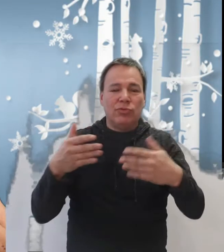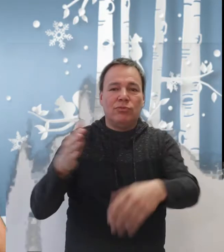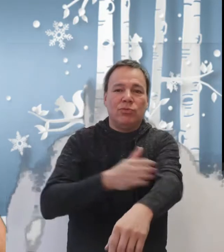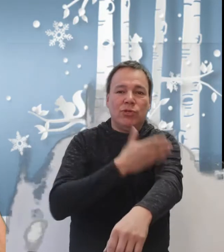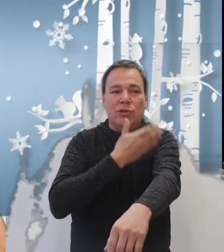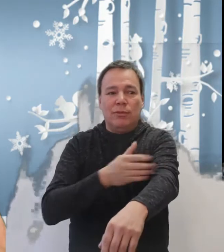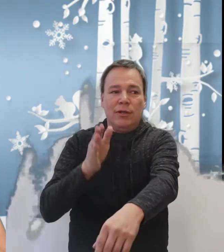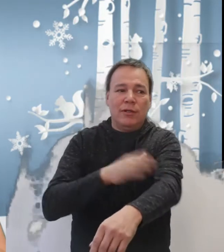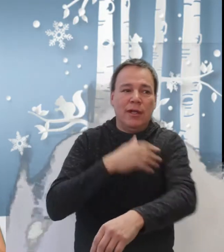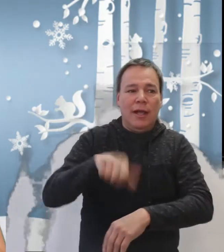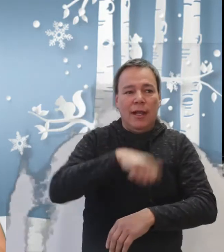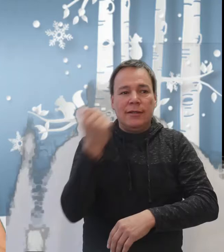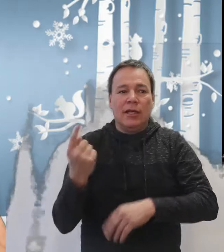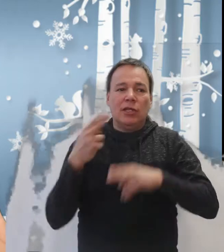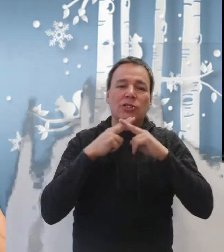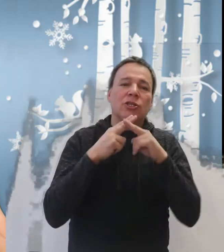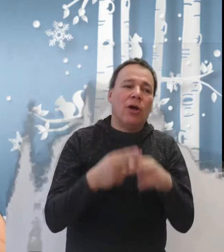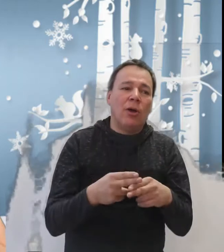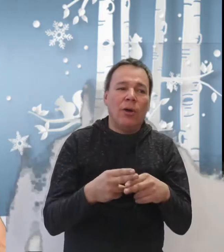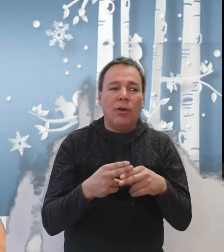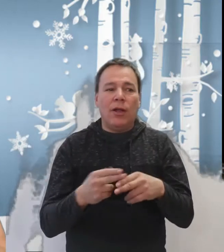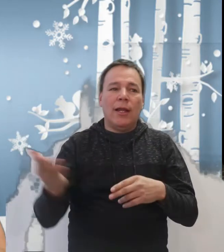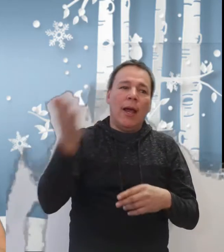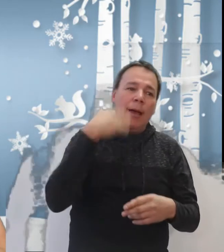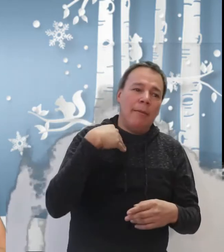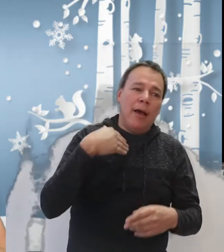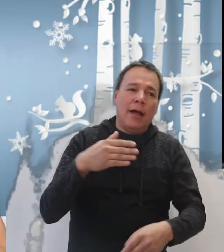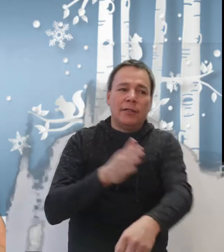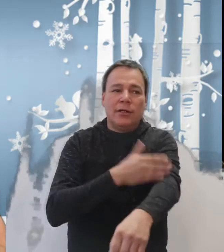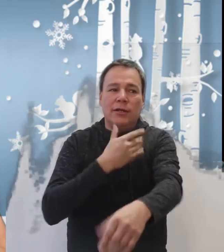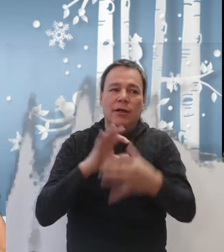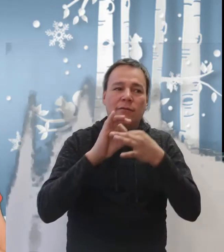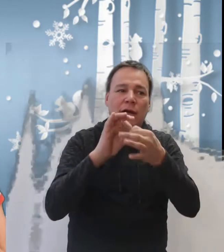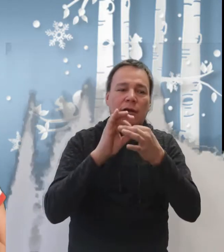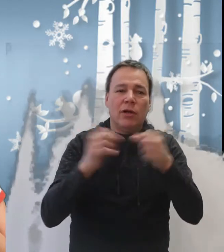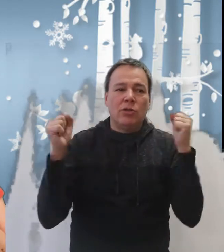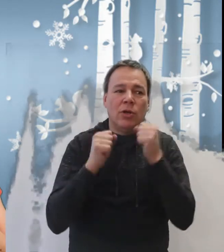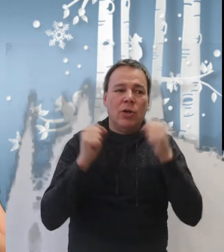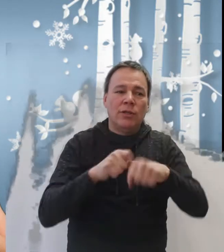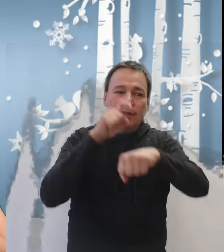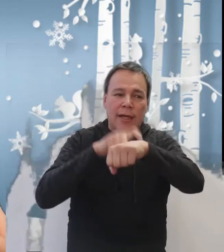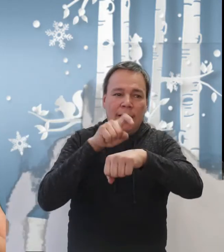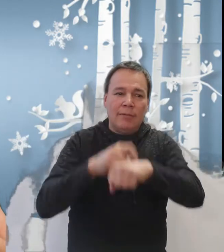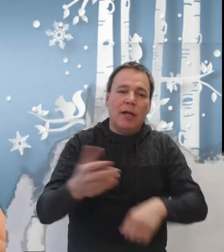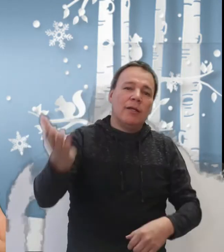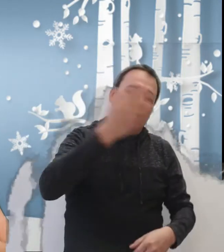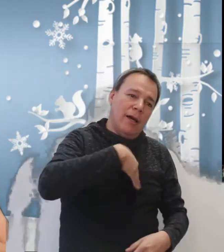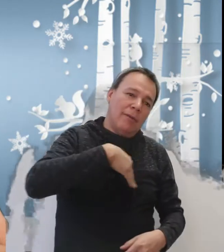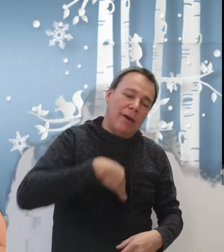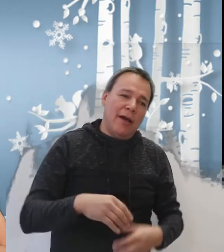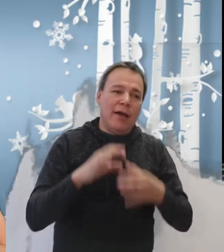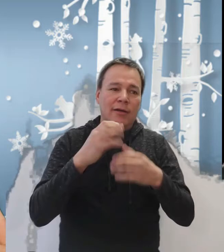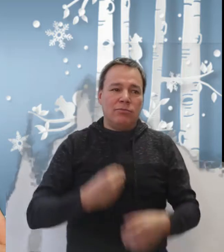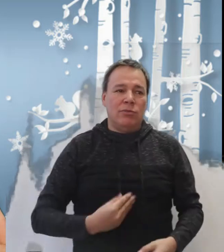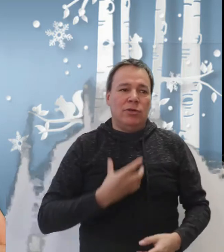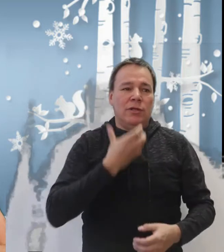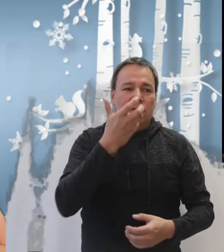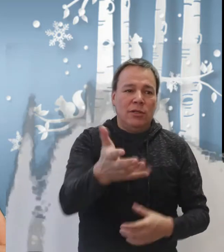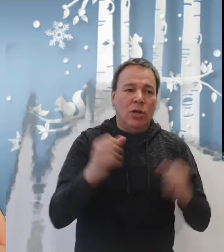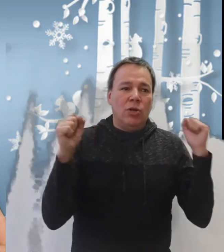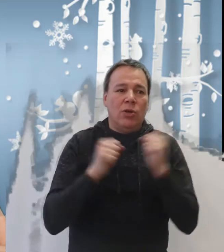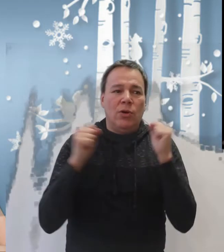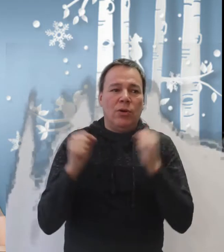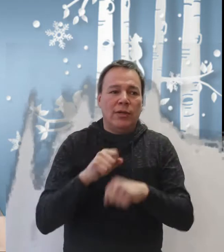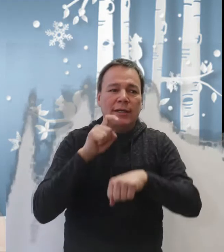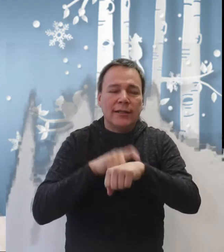And since it's winter, I thought I'd share a quick song with you to the tune of The More We Get Together, called Come Sing a Song of Winter. It goes like